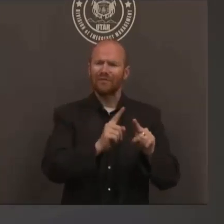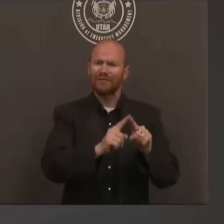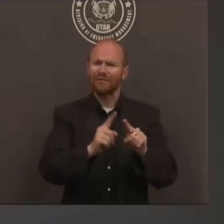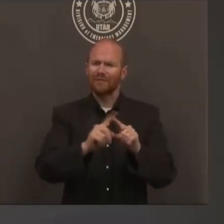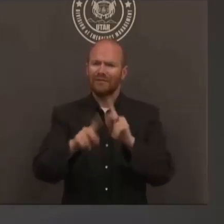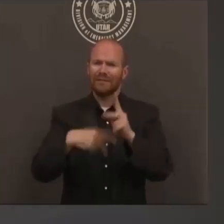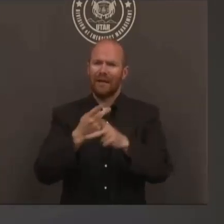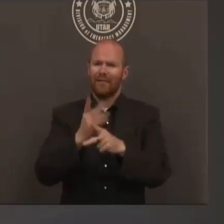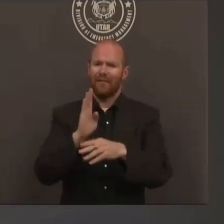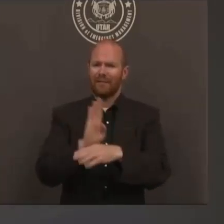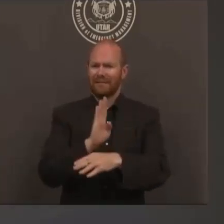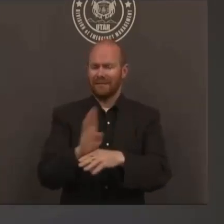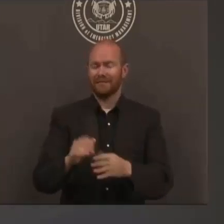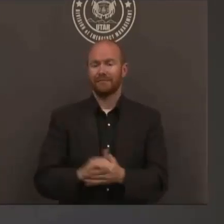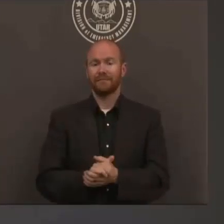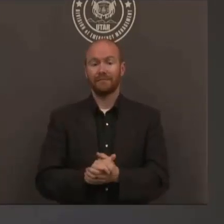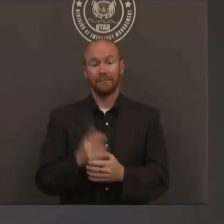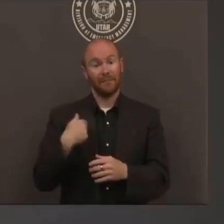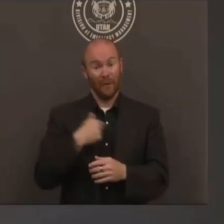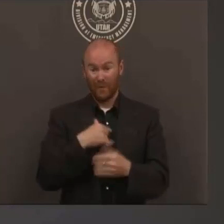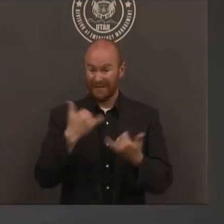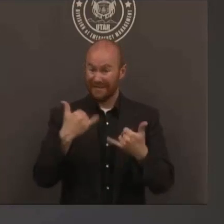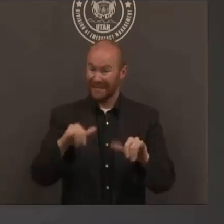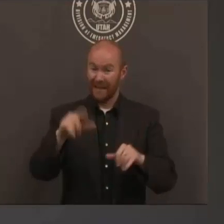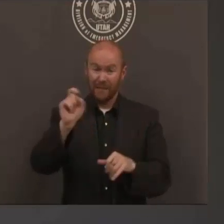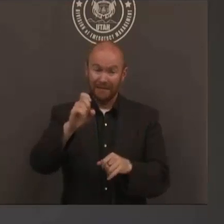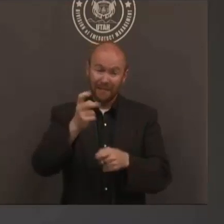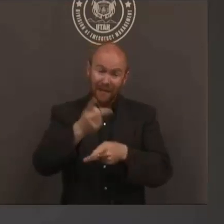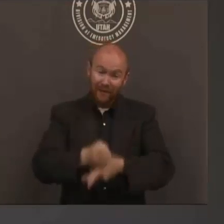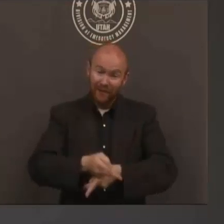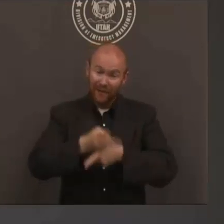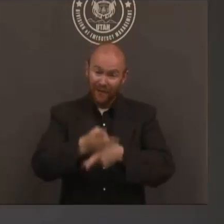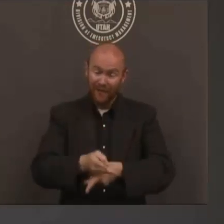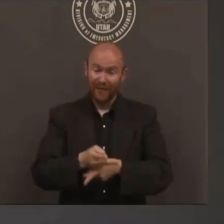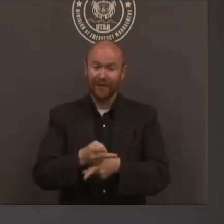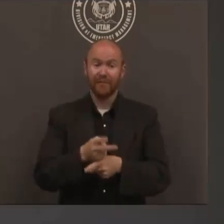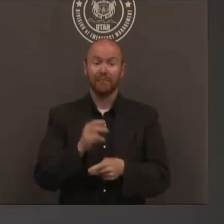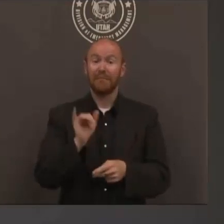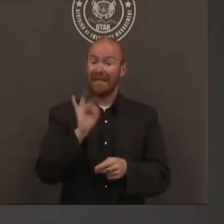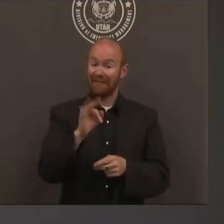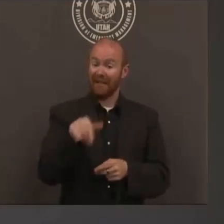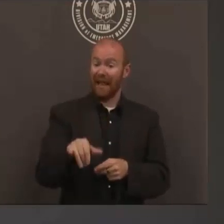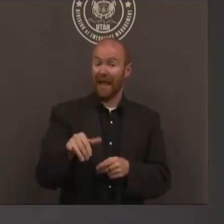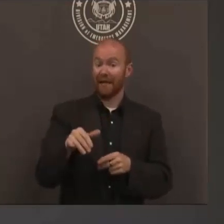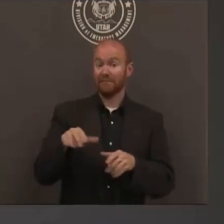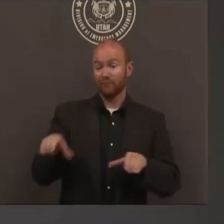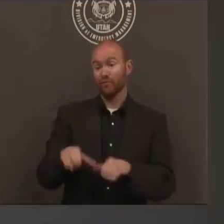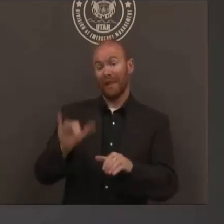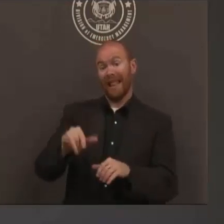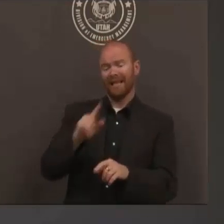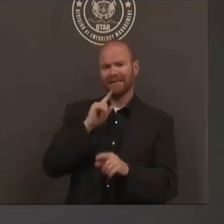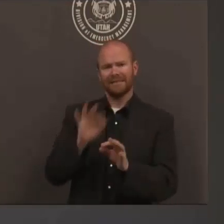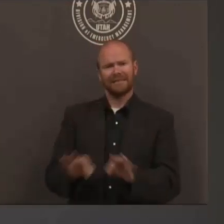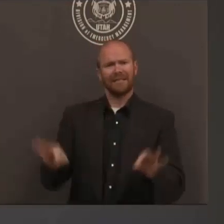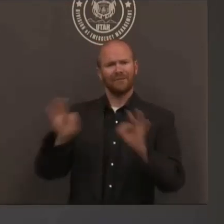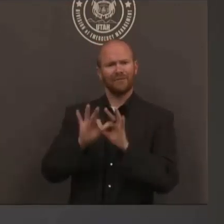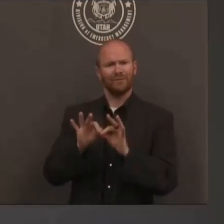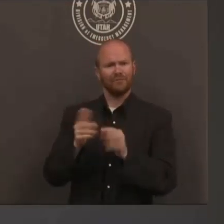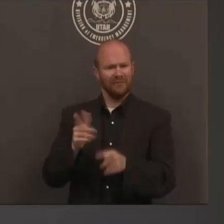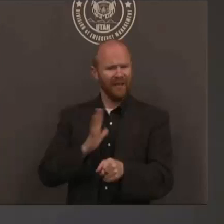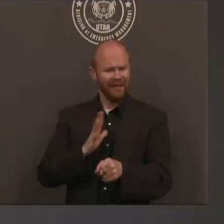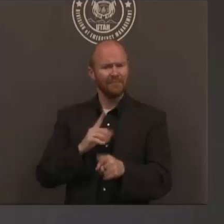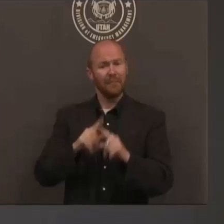although we would like you to still be careful and do things only as they are essential, but it does allow you to travel